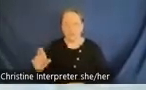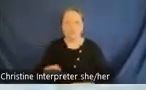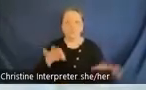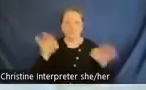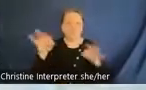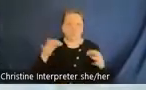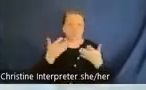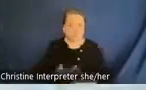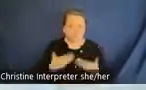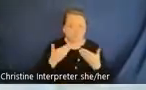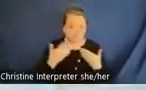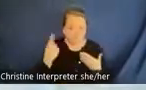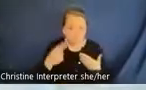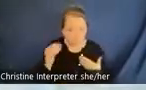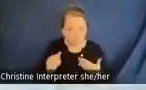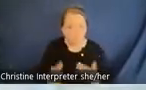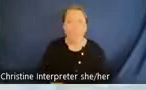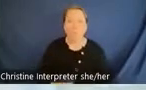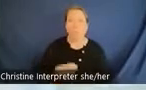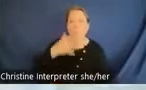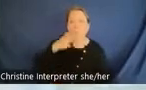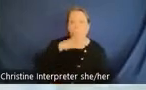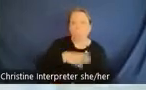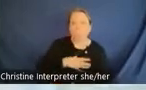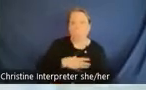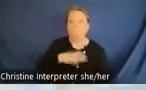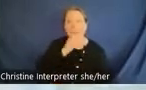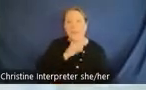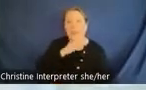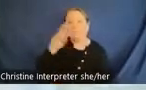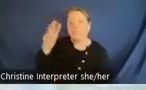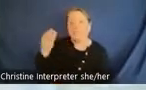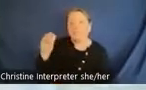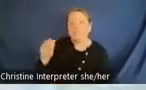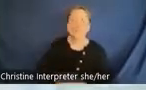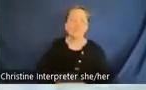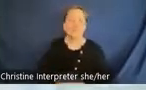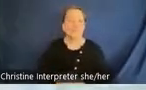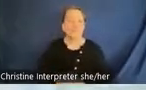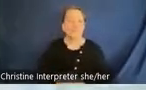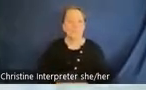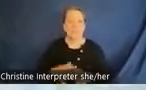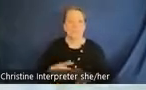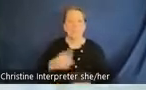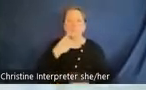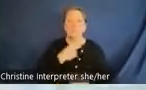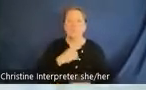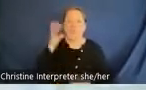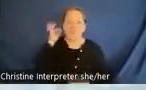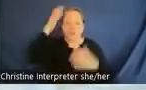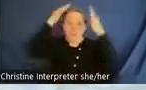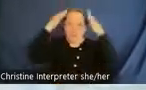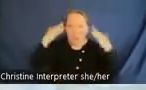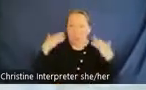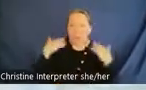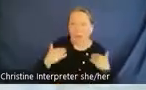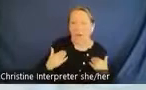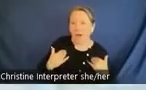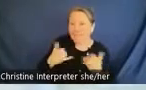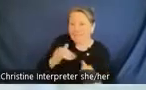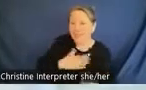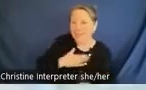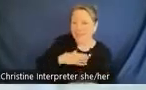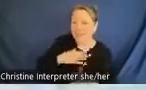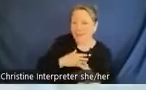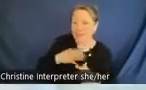I am a white woman. I'm 60 years old. I have long red hair that is still mine,